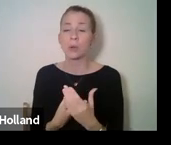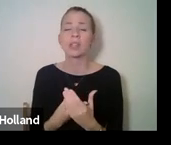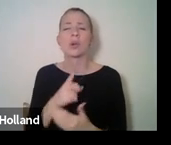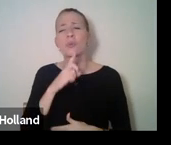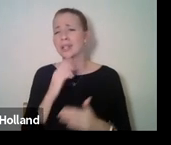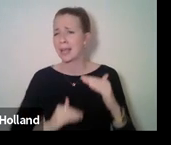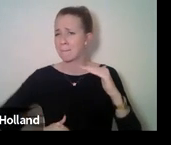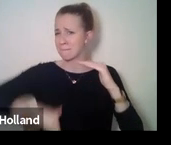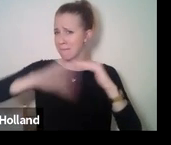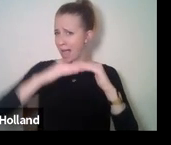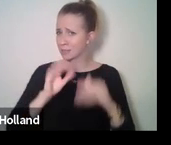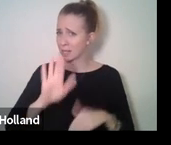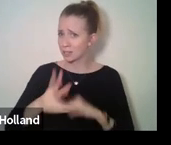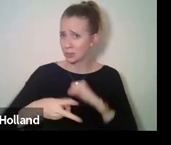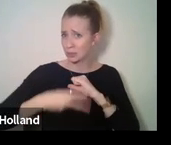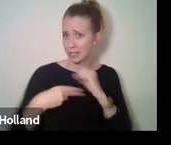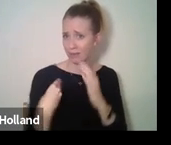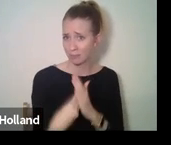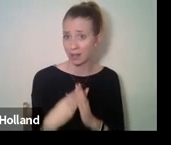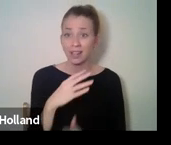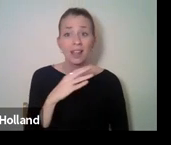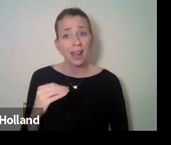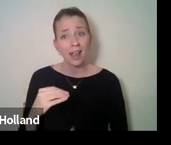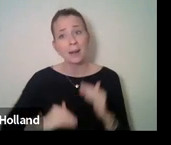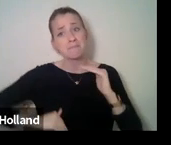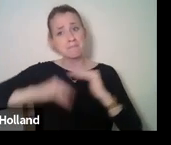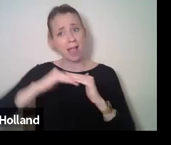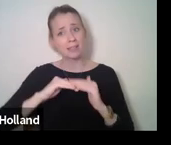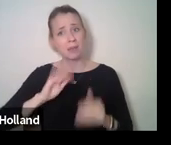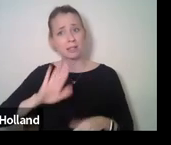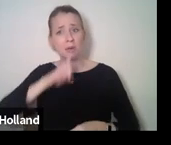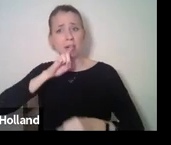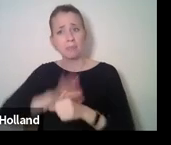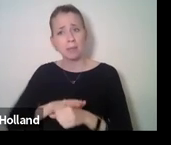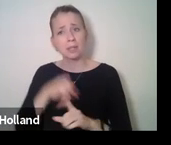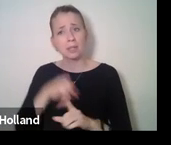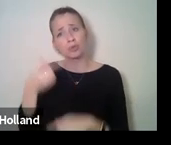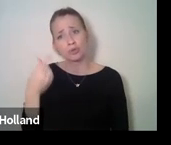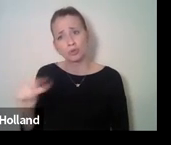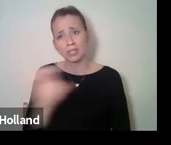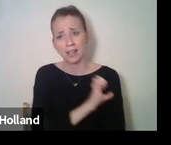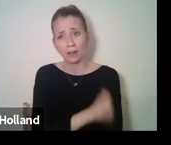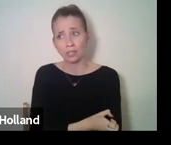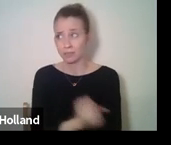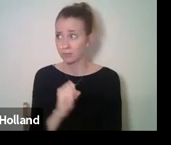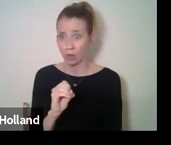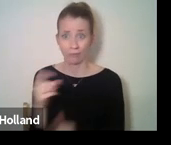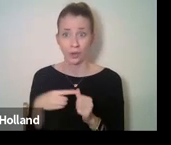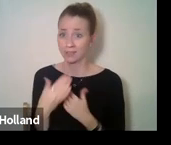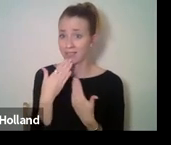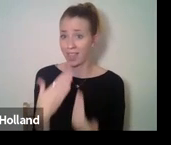your savings and maximizes your commitment to renewable generation. So thank you for doing it.